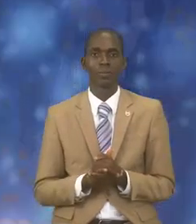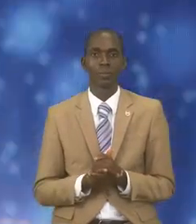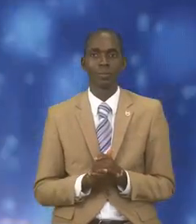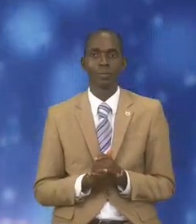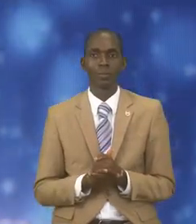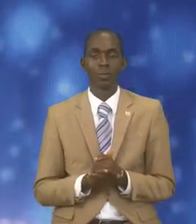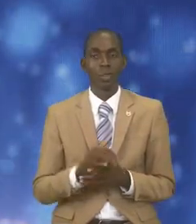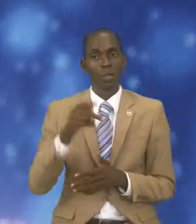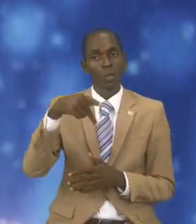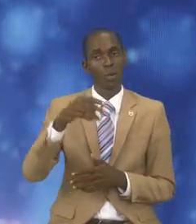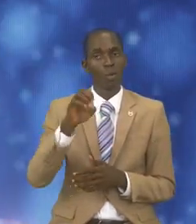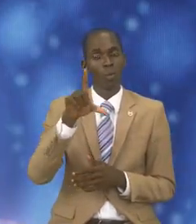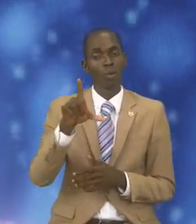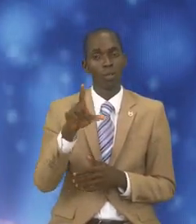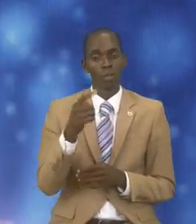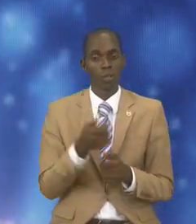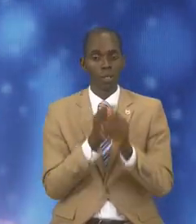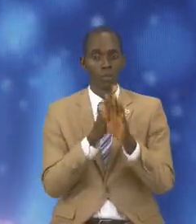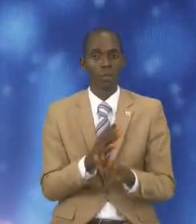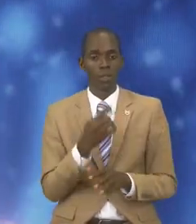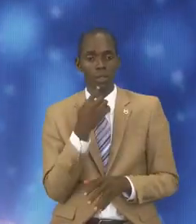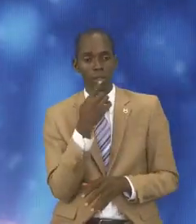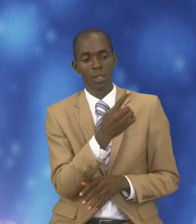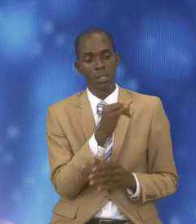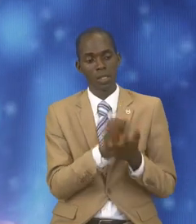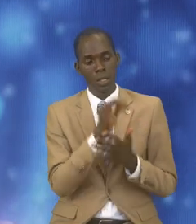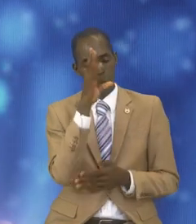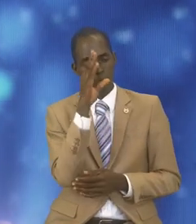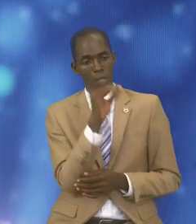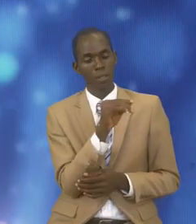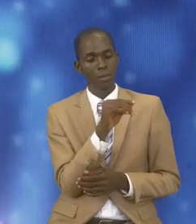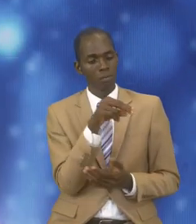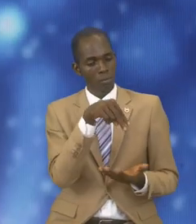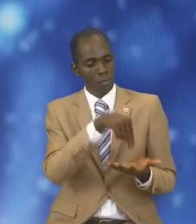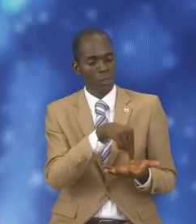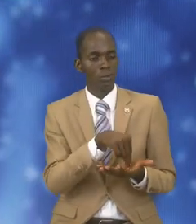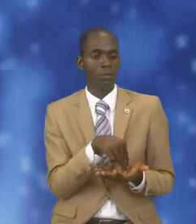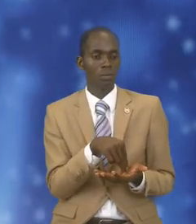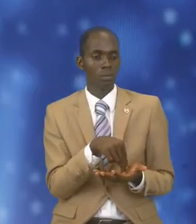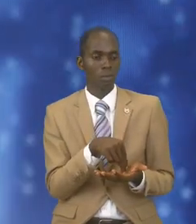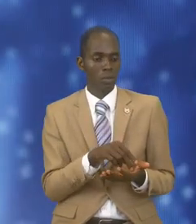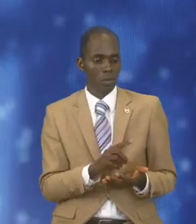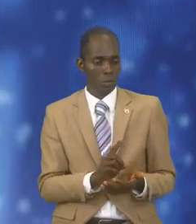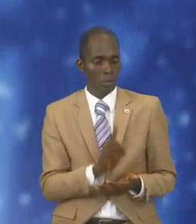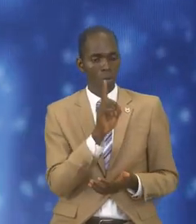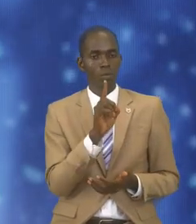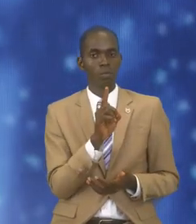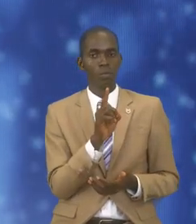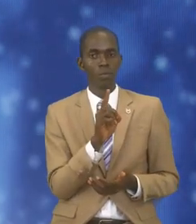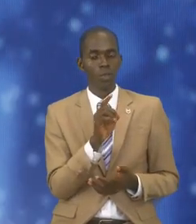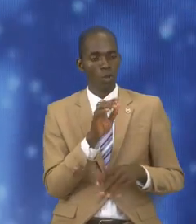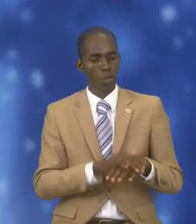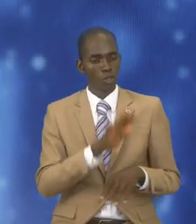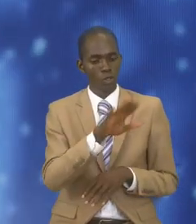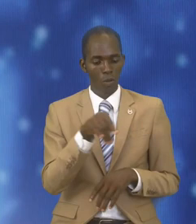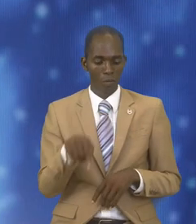Paul the Apostle said to that man, stand upright on thy